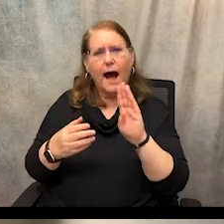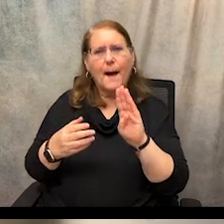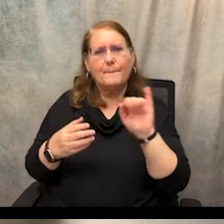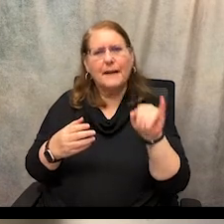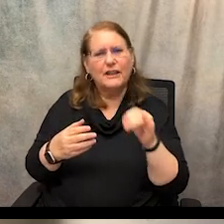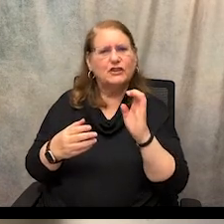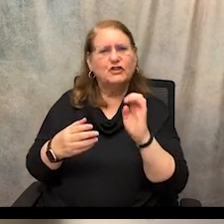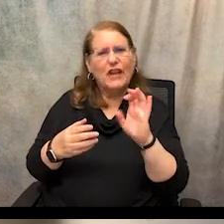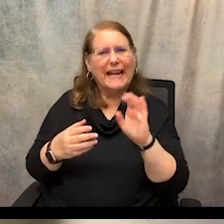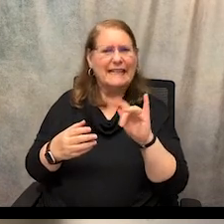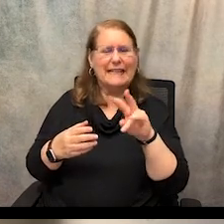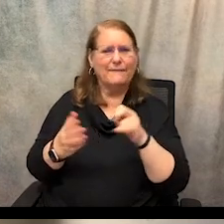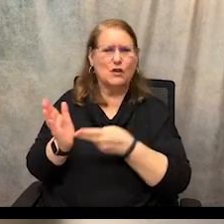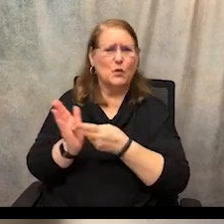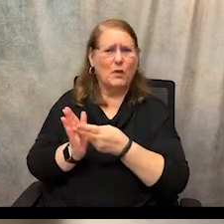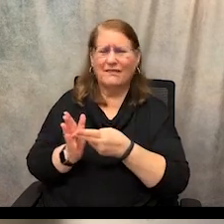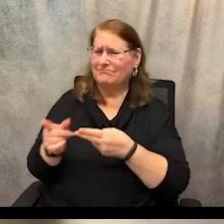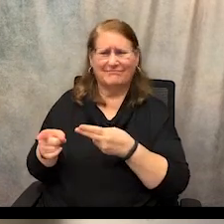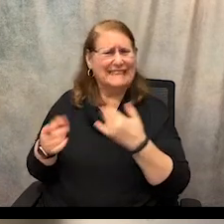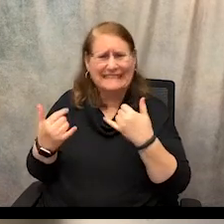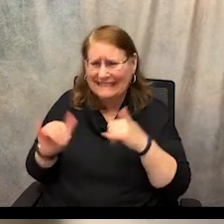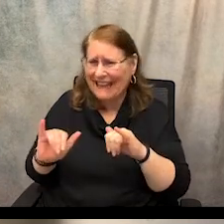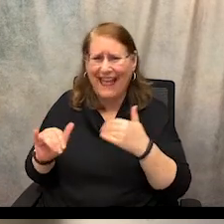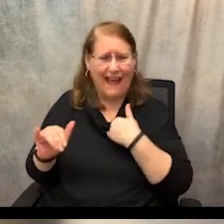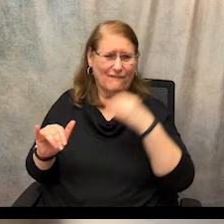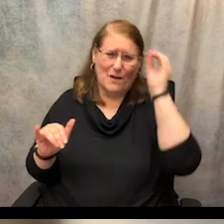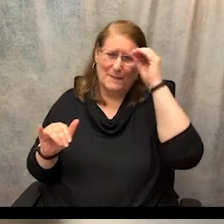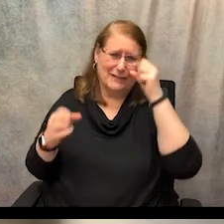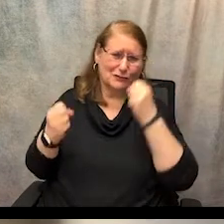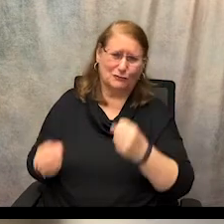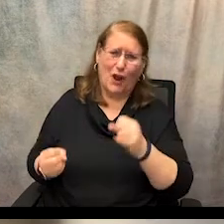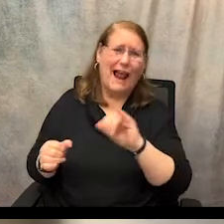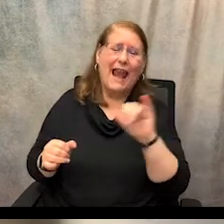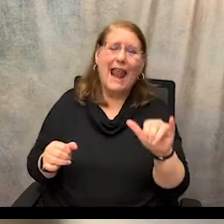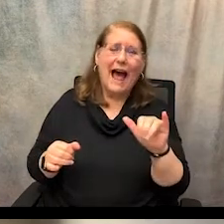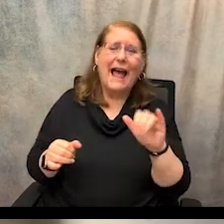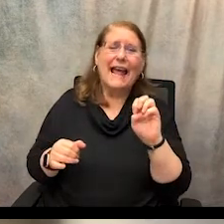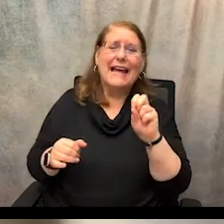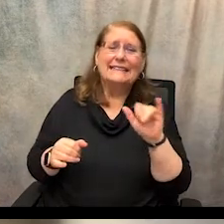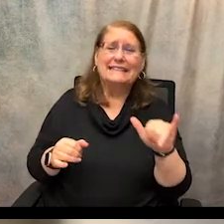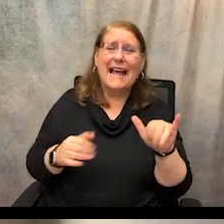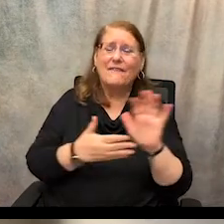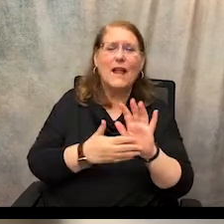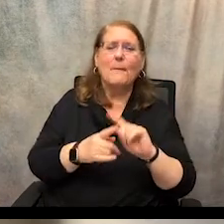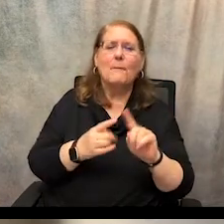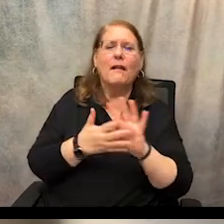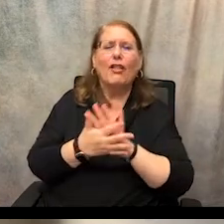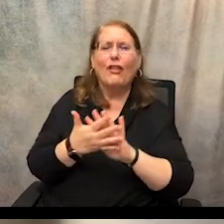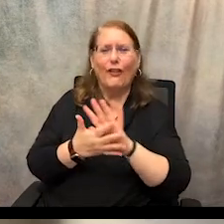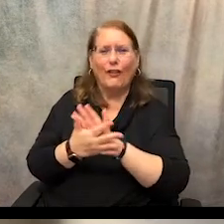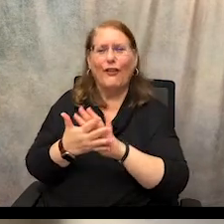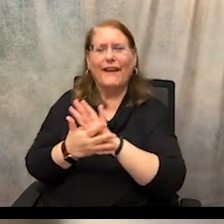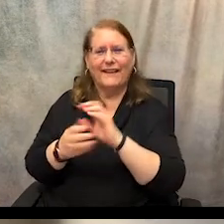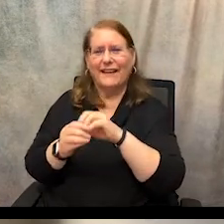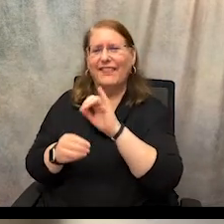more. It's just as opinionated as like an essay film, but it sort of obfuscates that opinion in